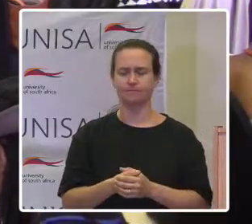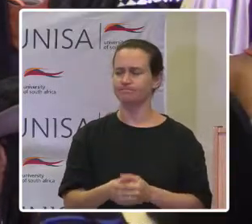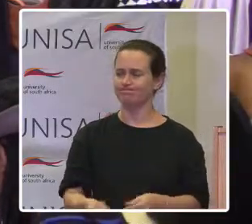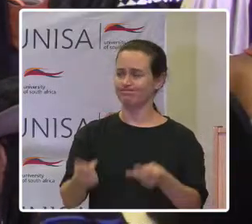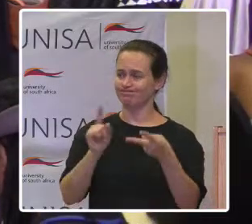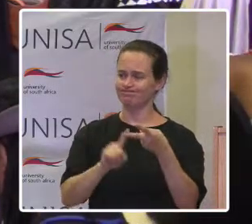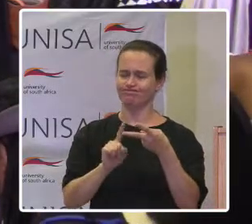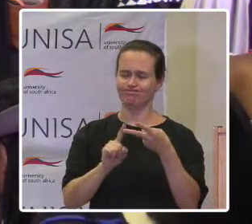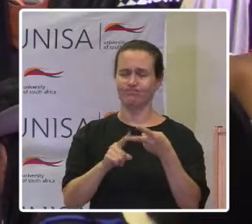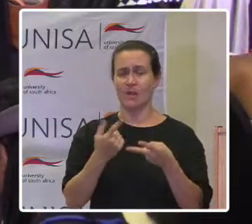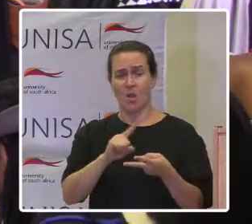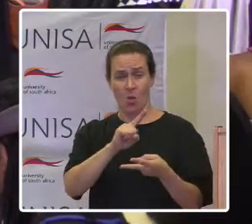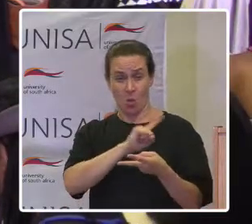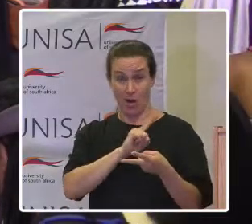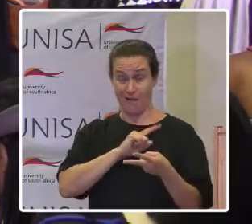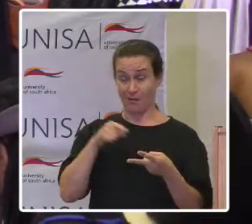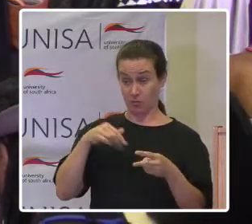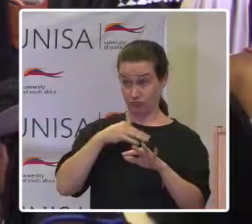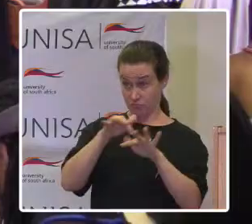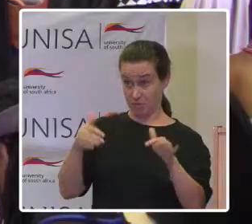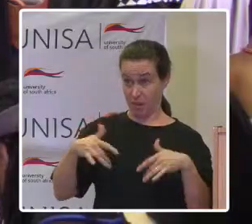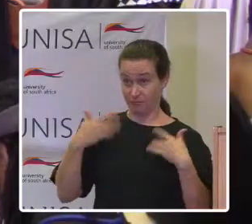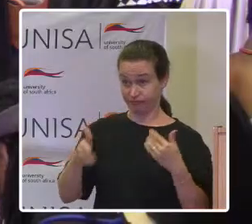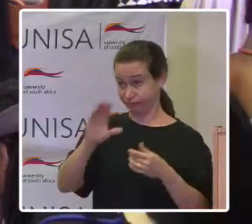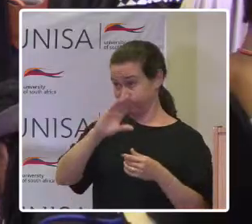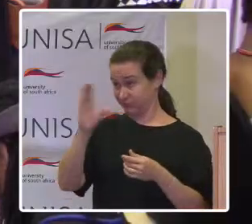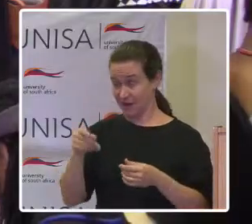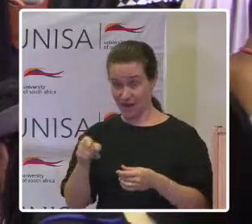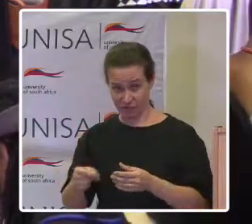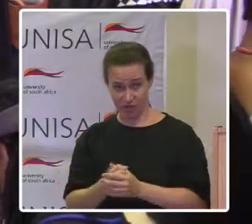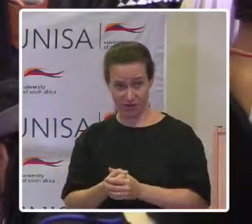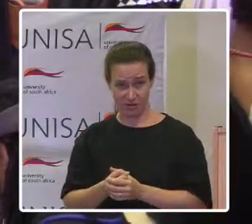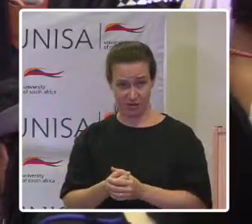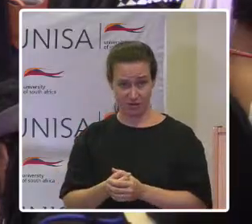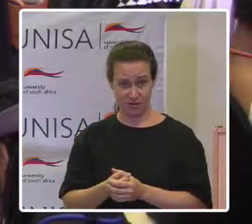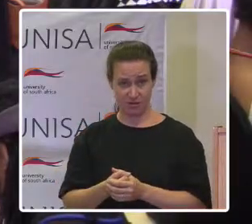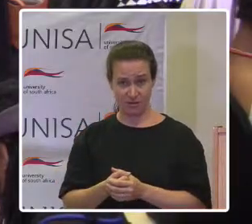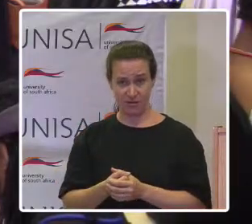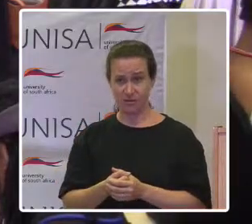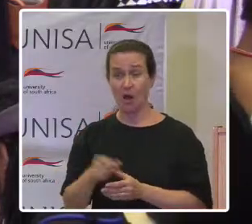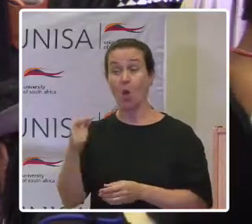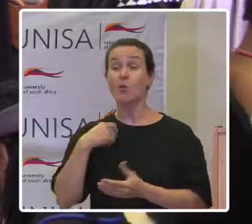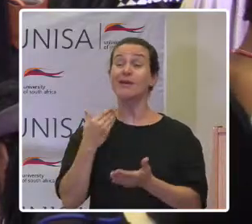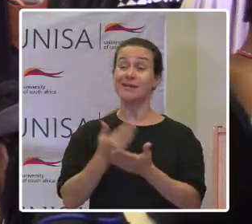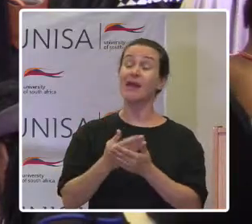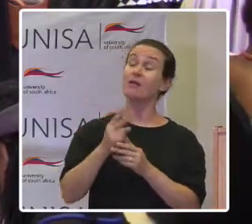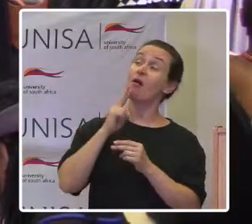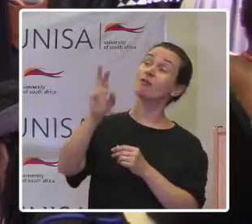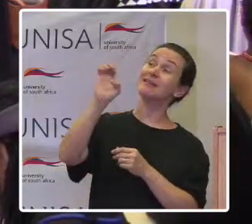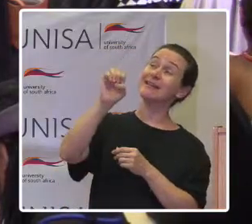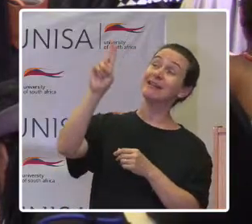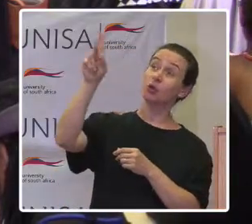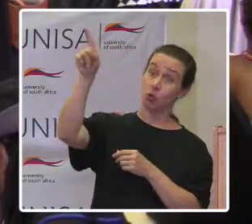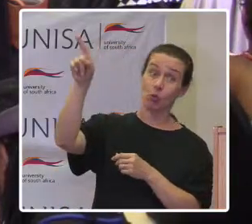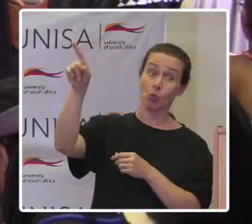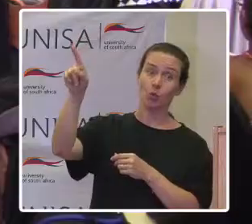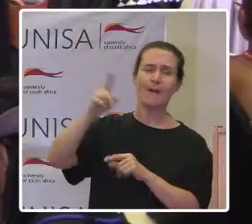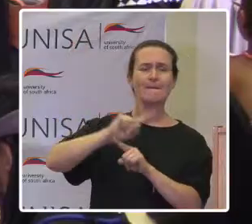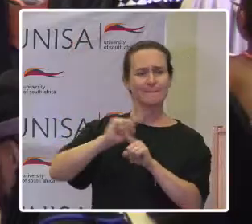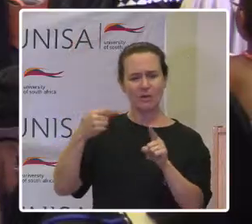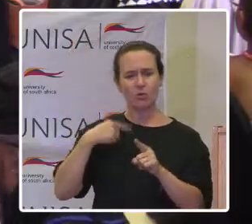it that as Africans, it's easy for us to respond to EU than to respond to